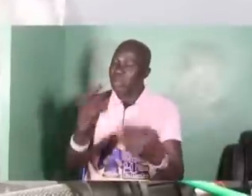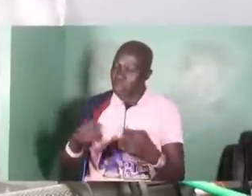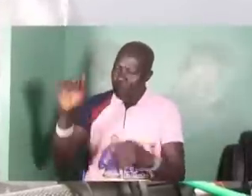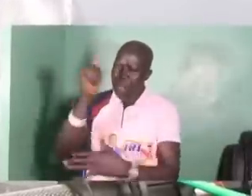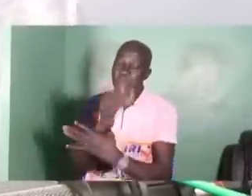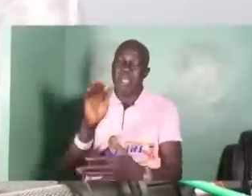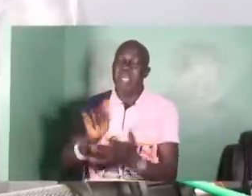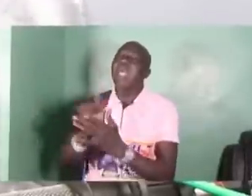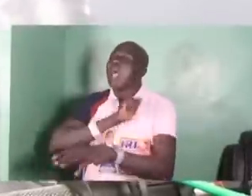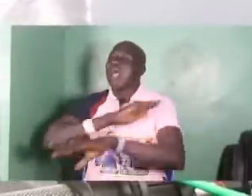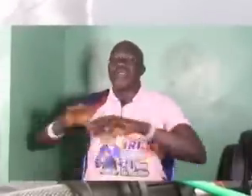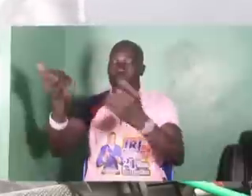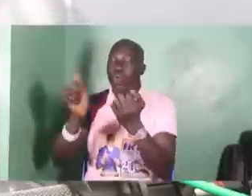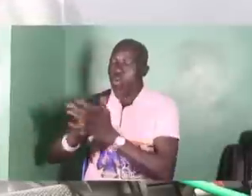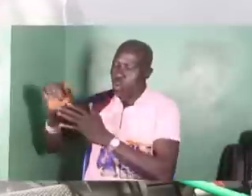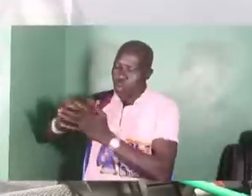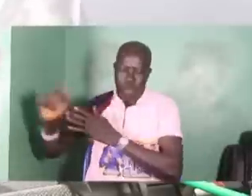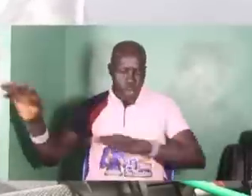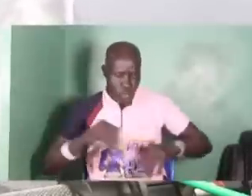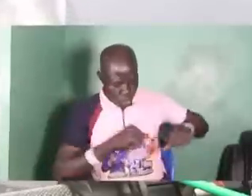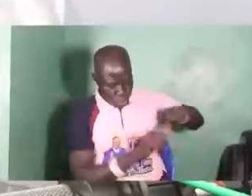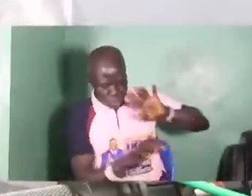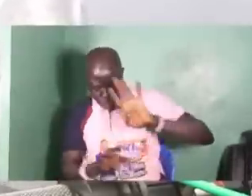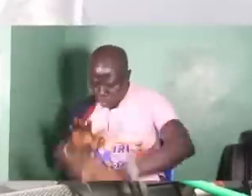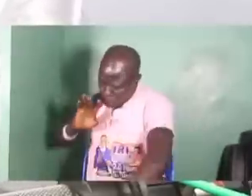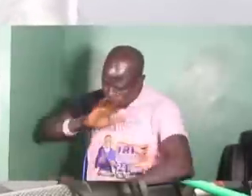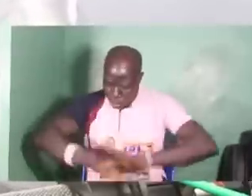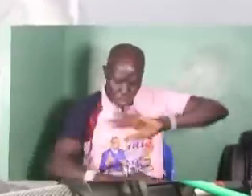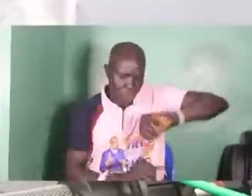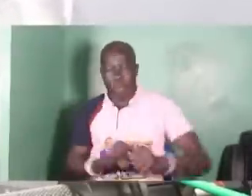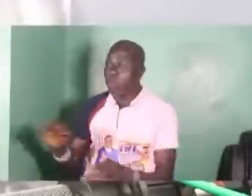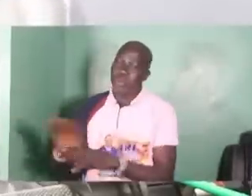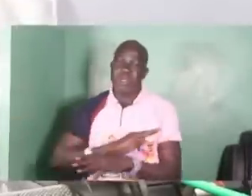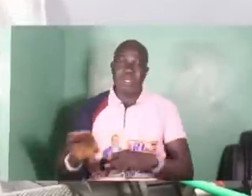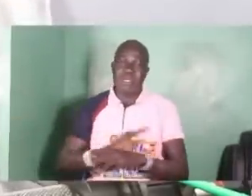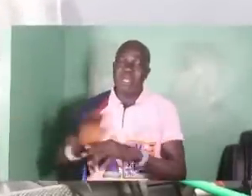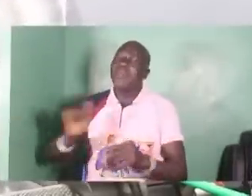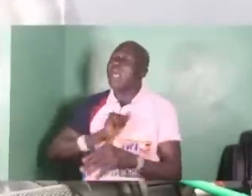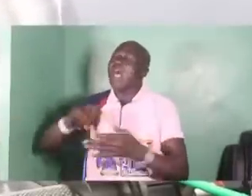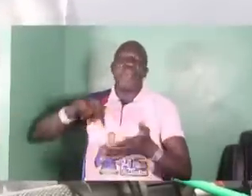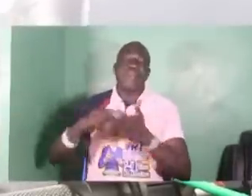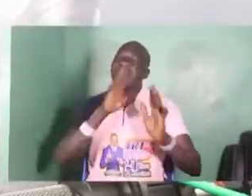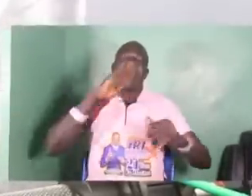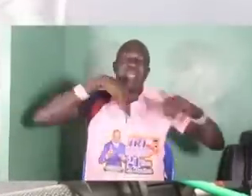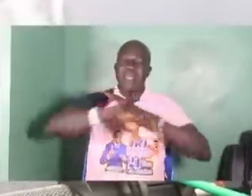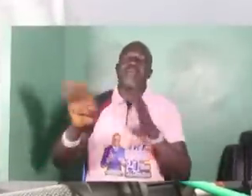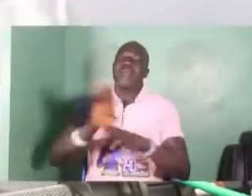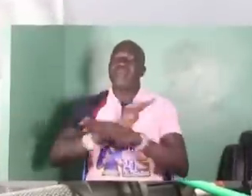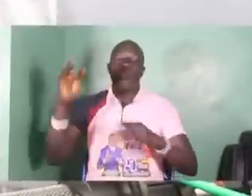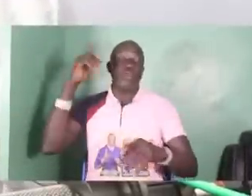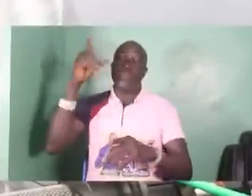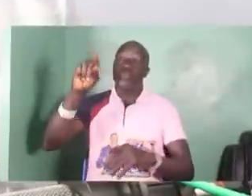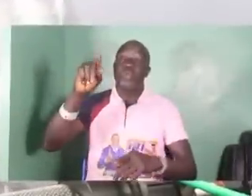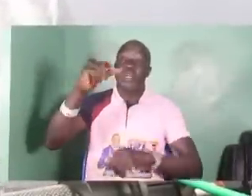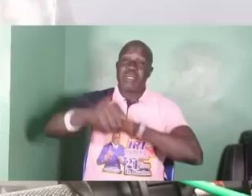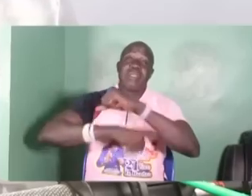ami se. Loruko Jesus. Aye re adike. A fi pe o si nbadan la. Yes, if you are not in the Bible. Abilu fa